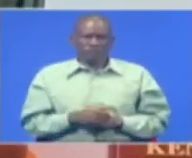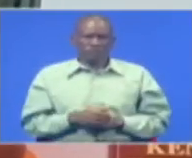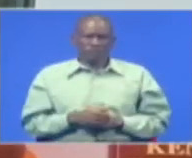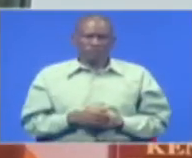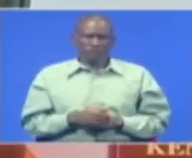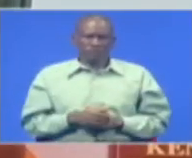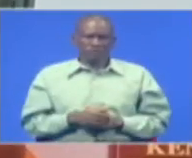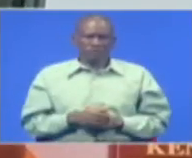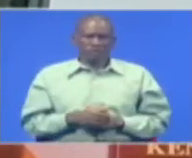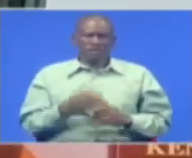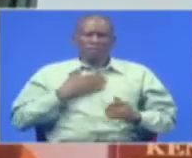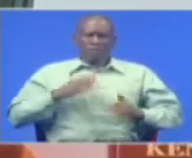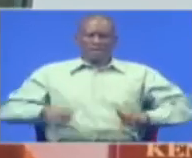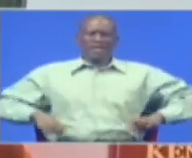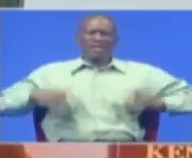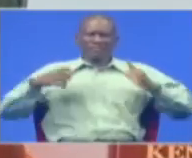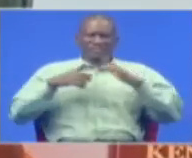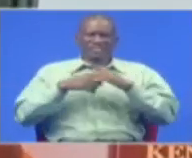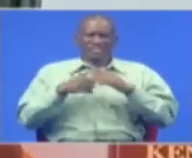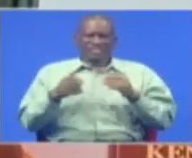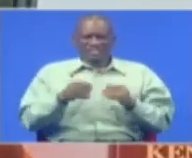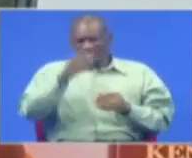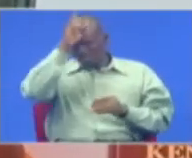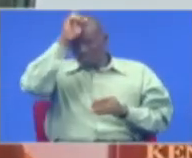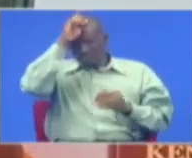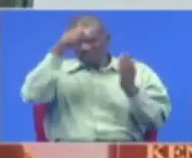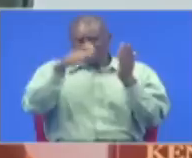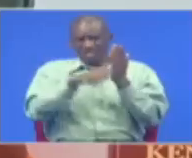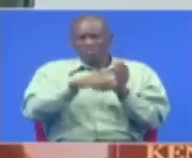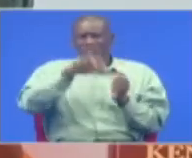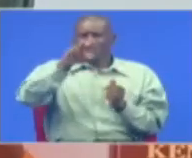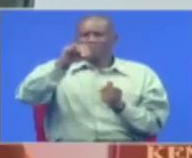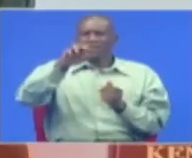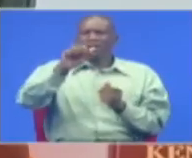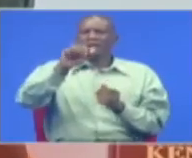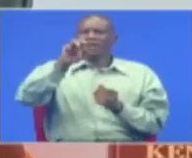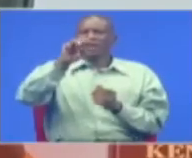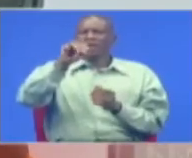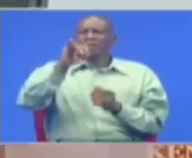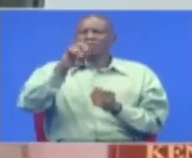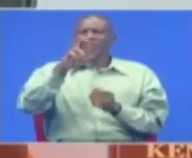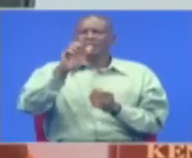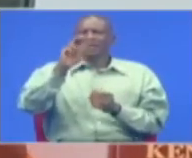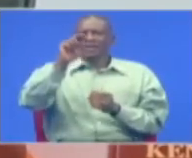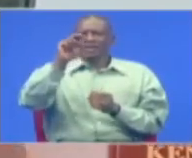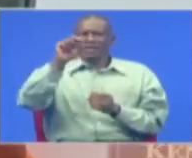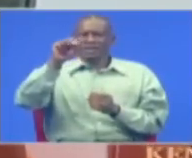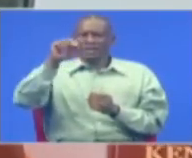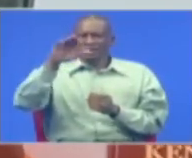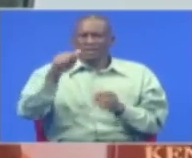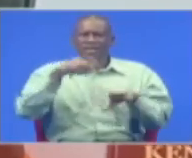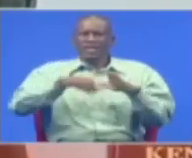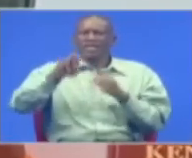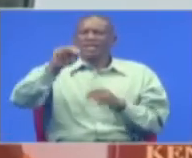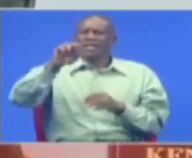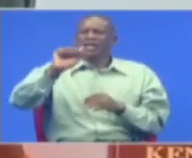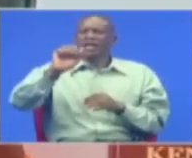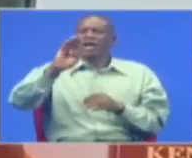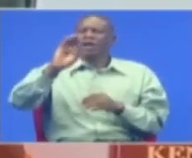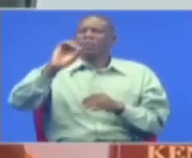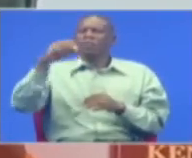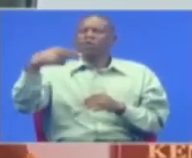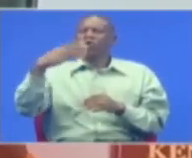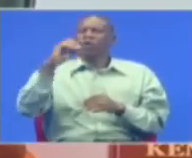My life started in a village called Namirama in Navajo sub-county of Kakamega